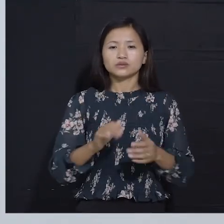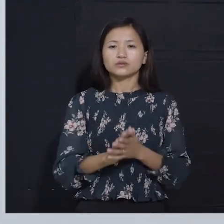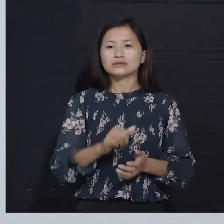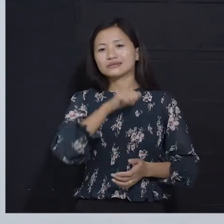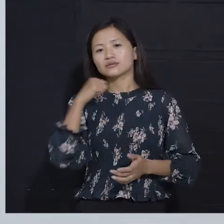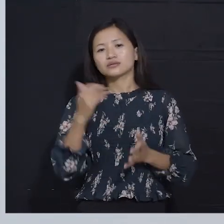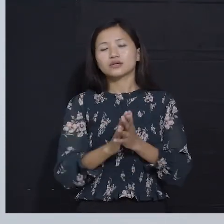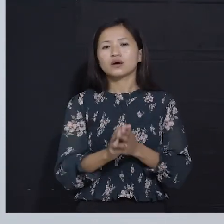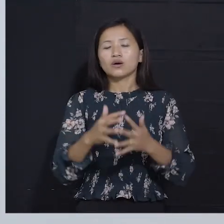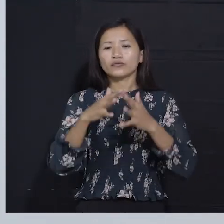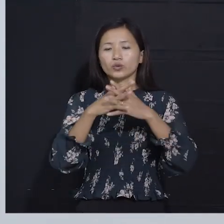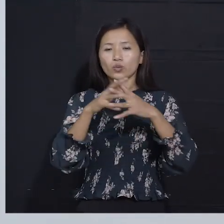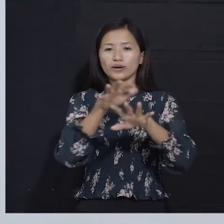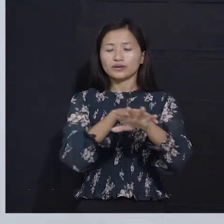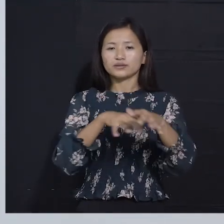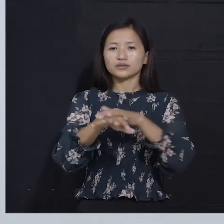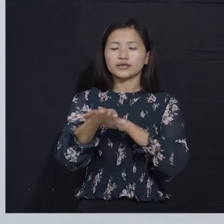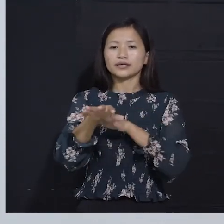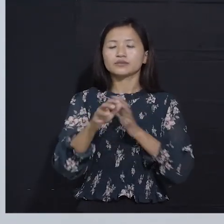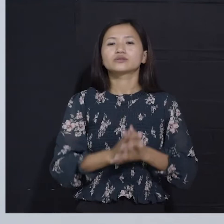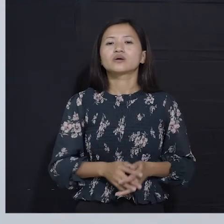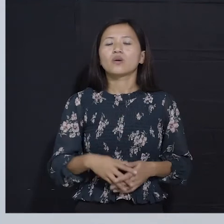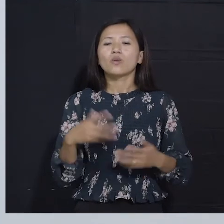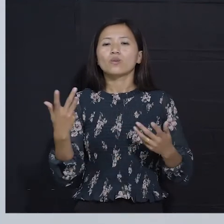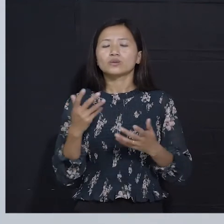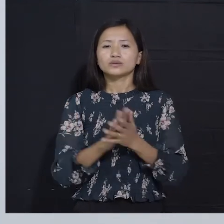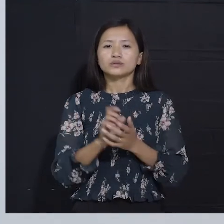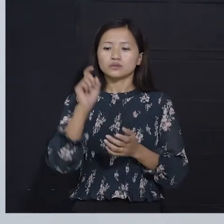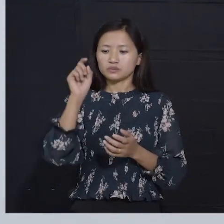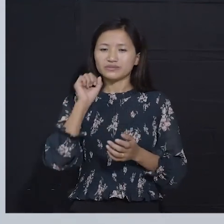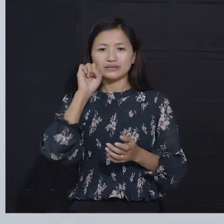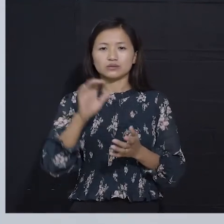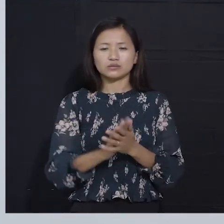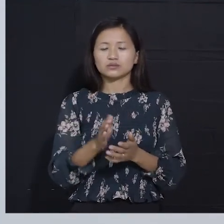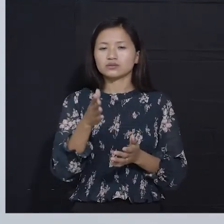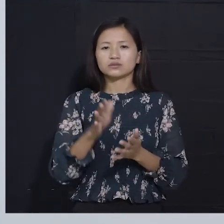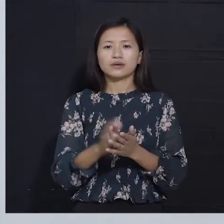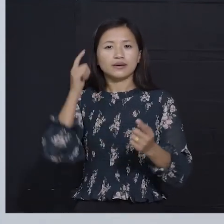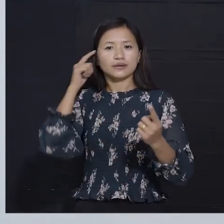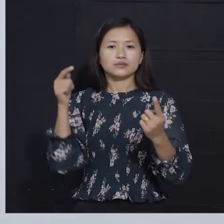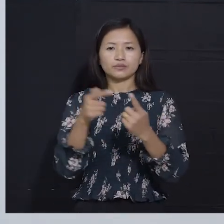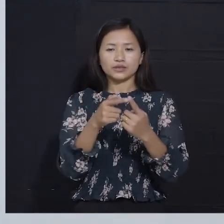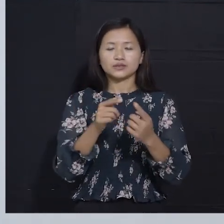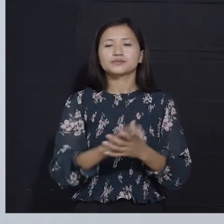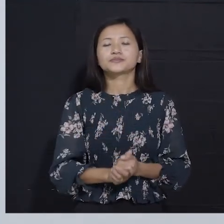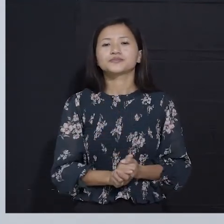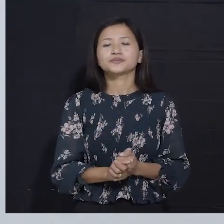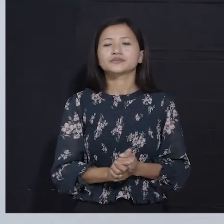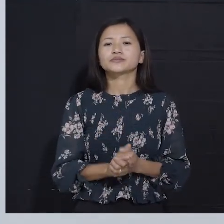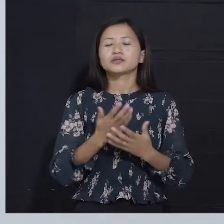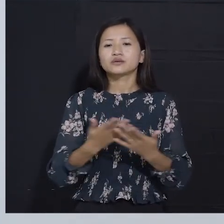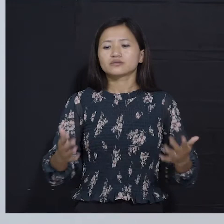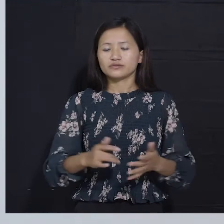kill a wild animal when he was least expecting. He was just going out to find food for himself. I'm sure he will not be